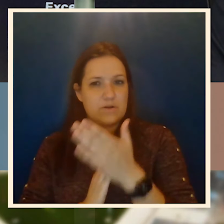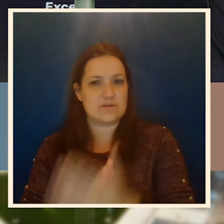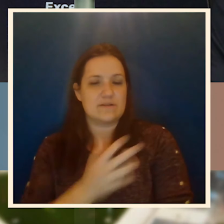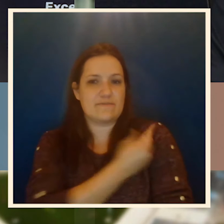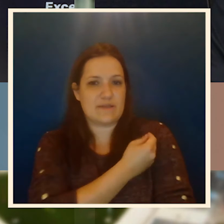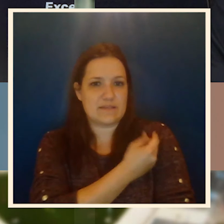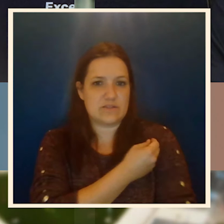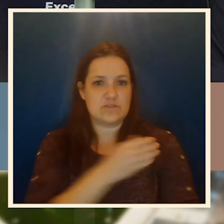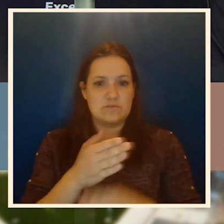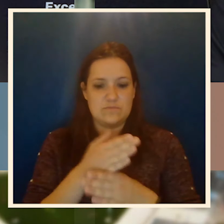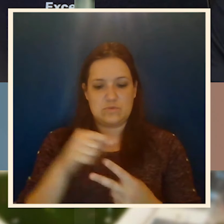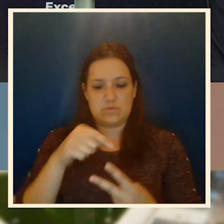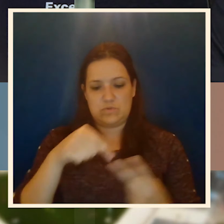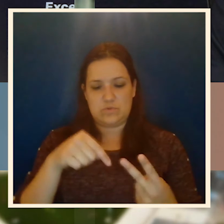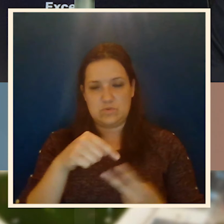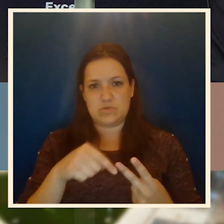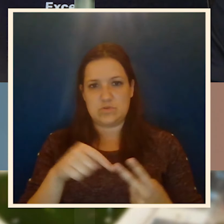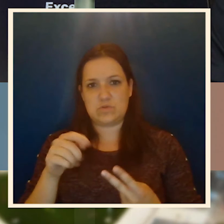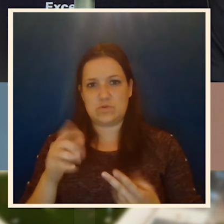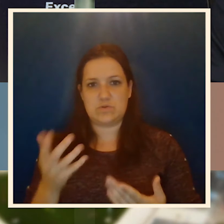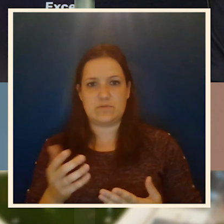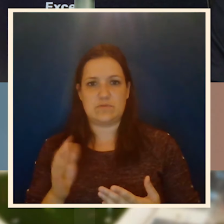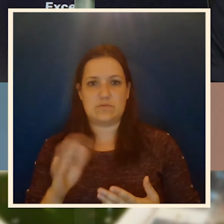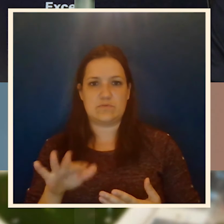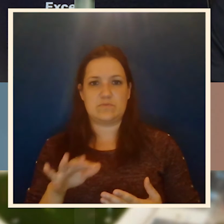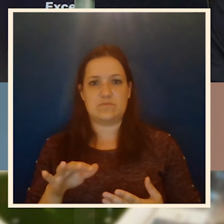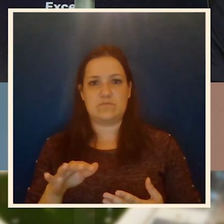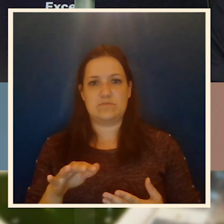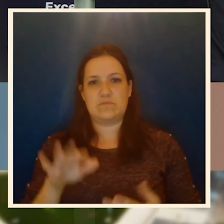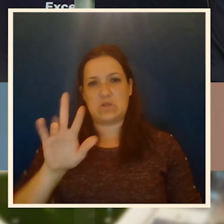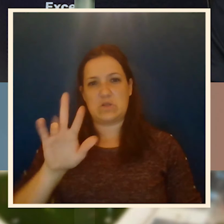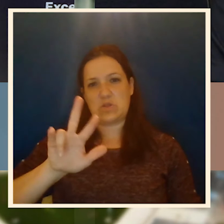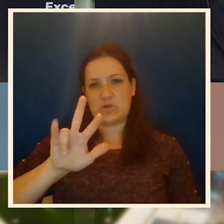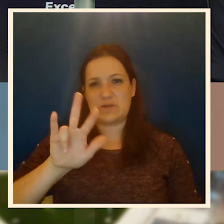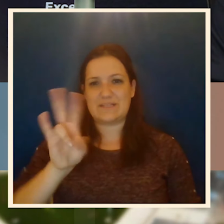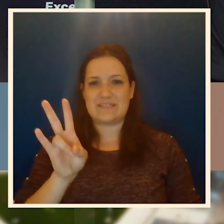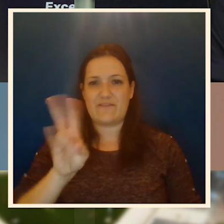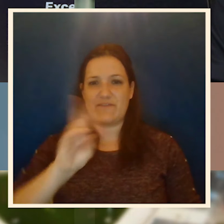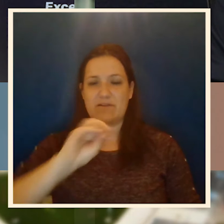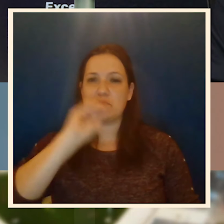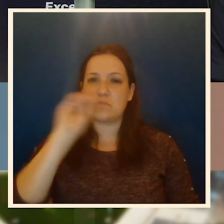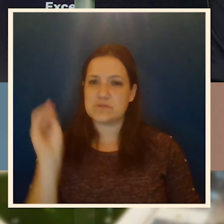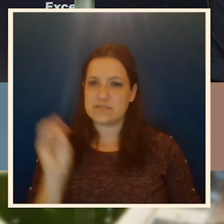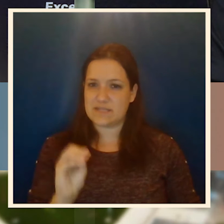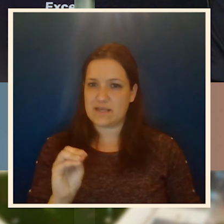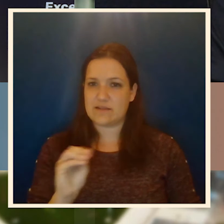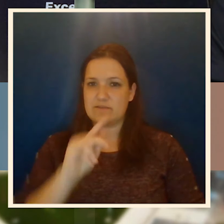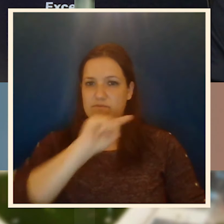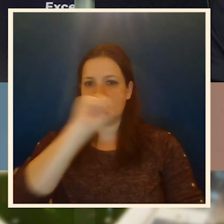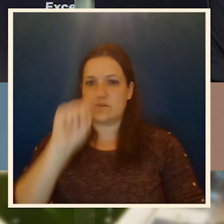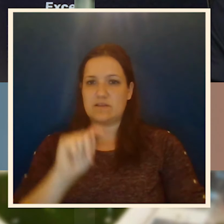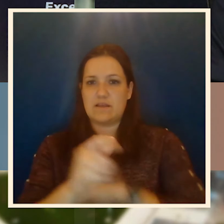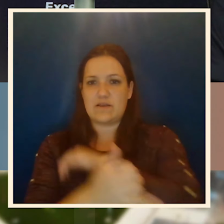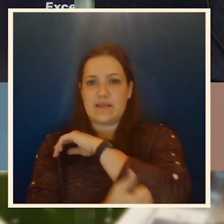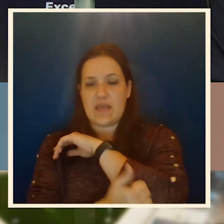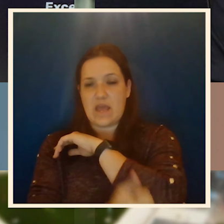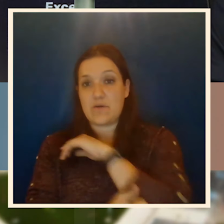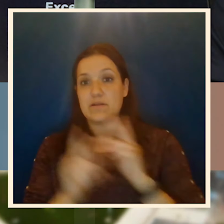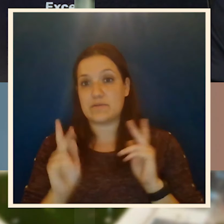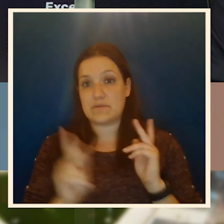another 5.9% that are partially vaccinated. So between the two, we're looking at